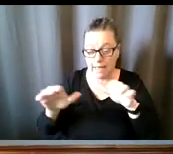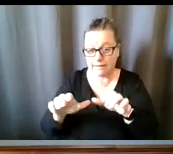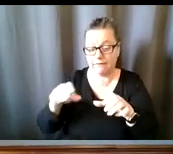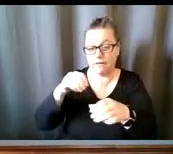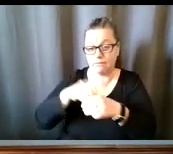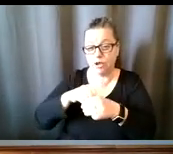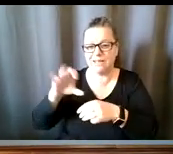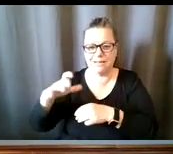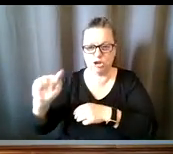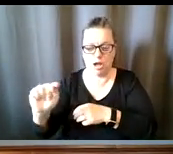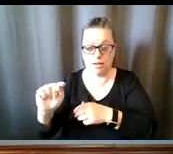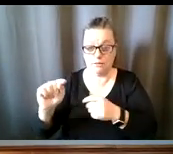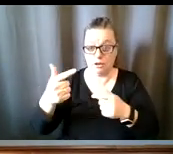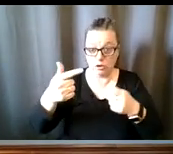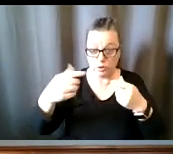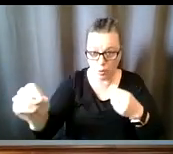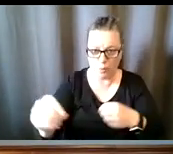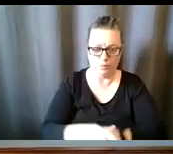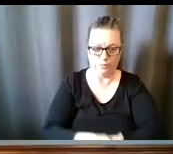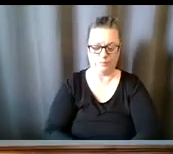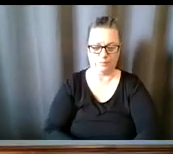I'm going to go.